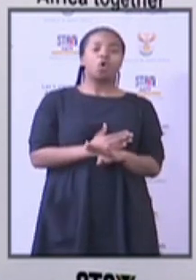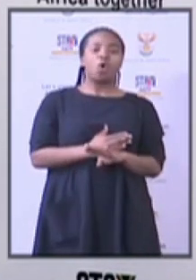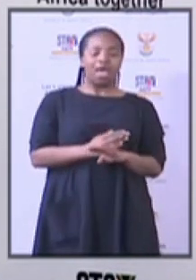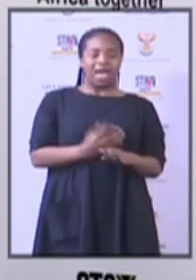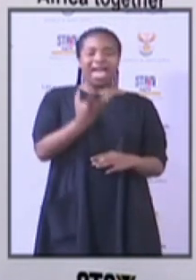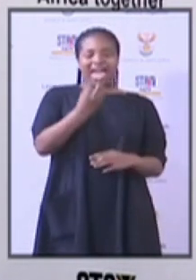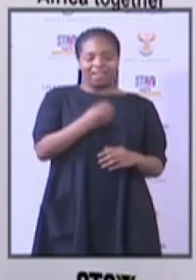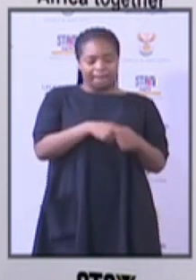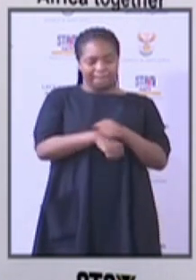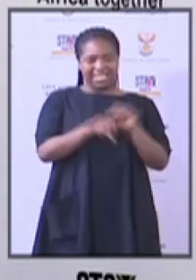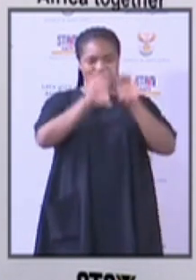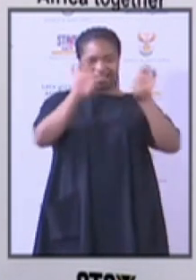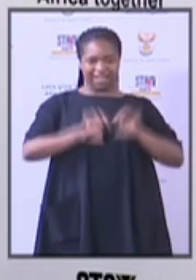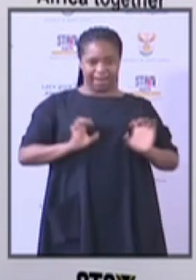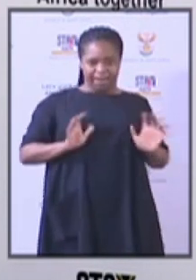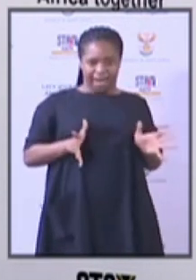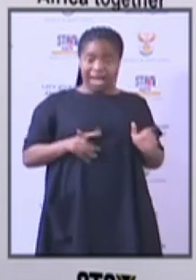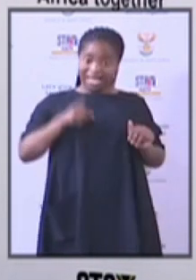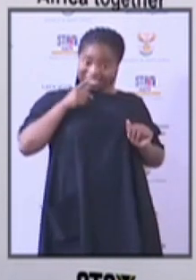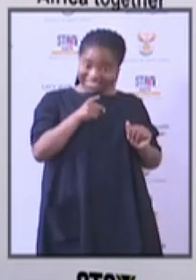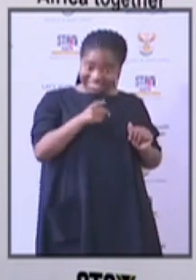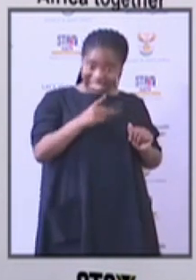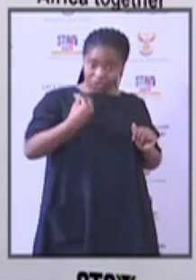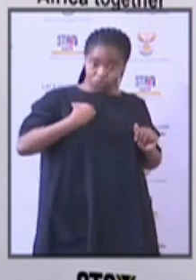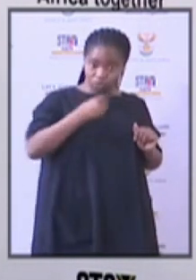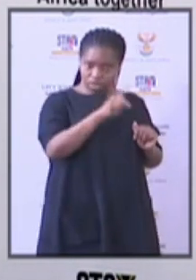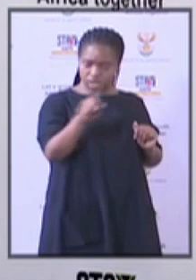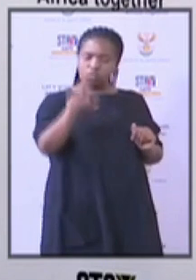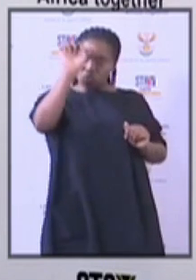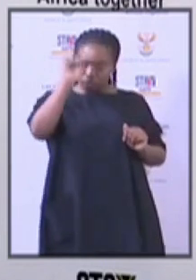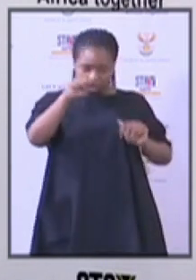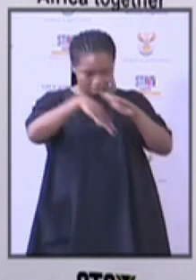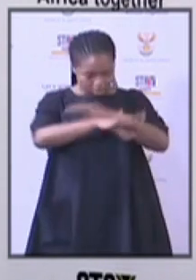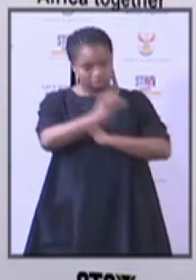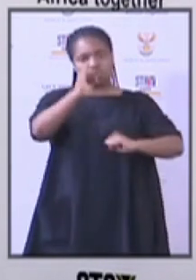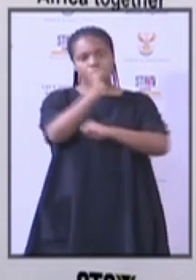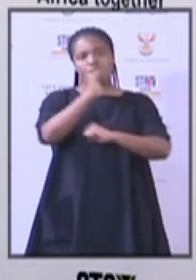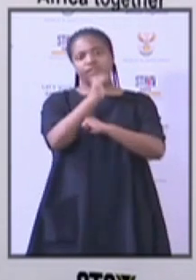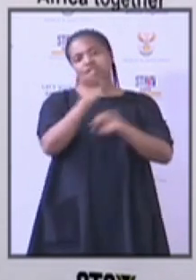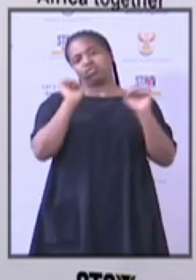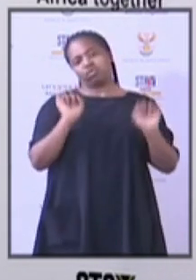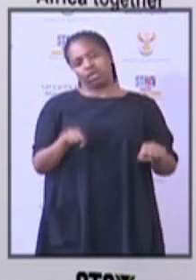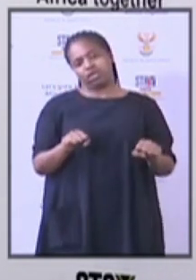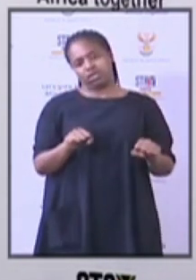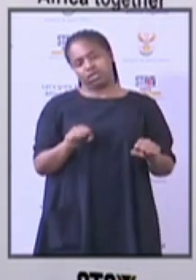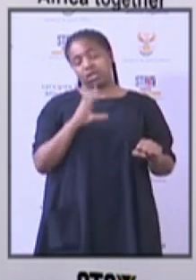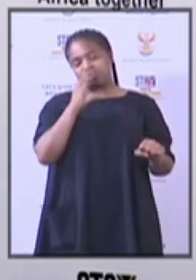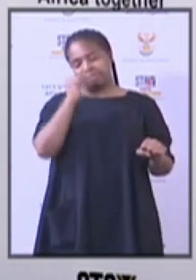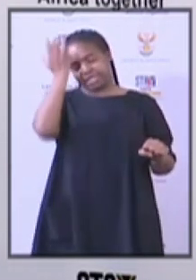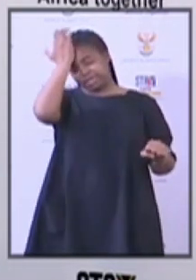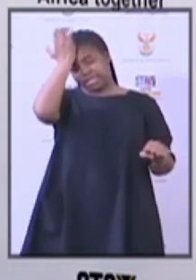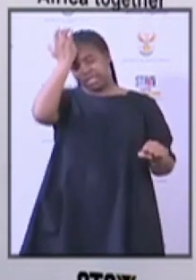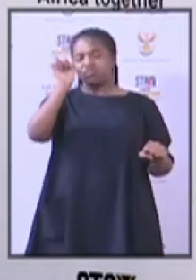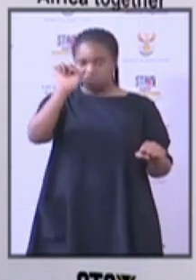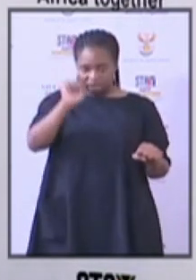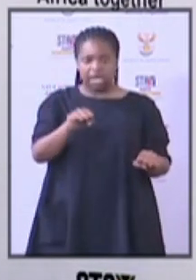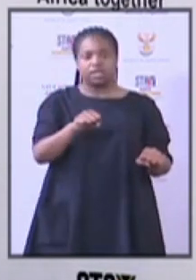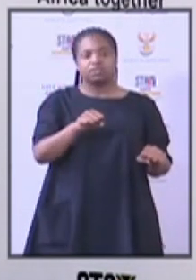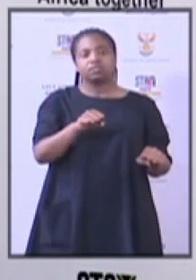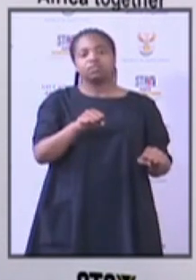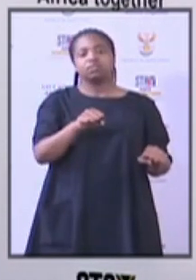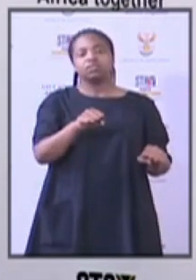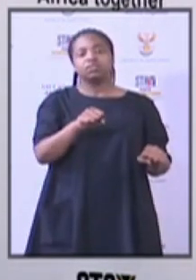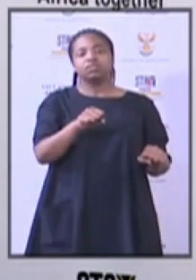gore ba tle diofising tša rena ba tlo tšea pasa. Re tseba ga botse gore bana ba leng mphatong wa marematlou ba ba yang go ngwala moleko